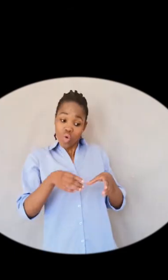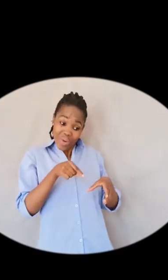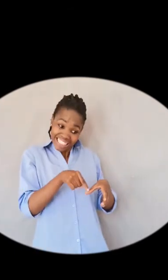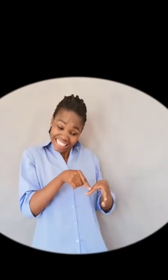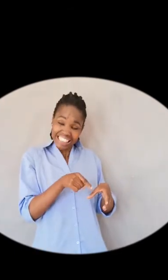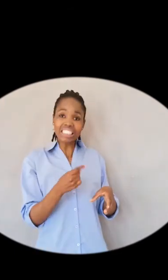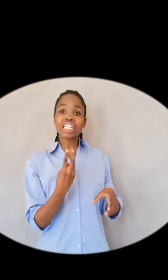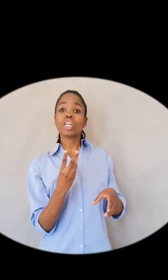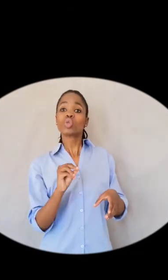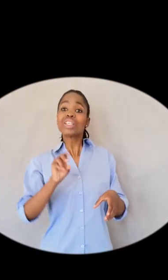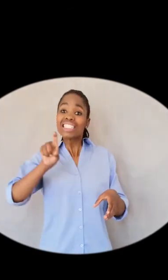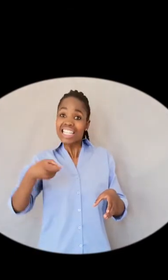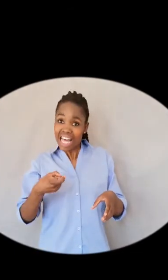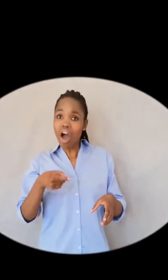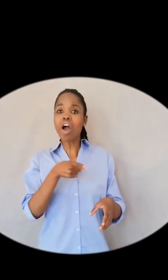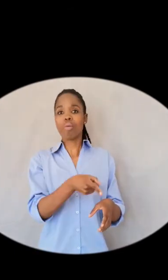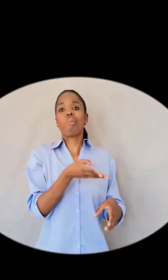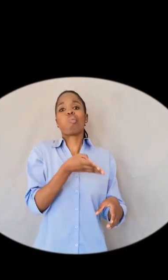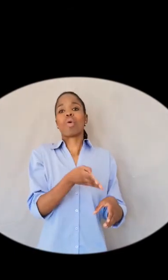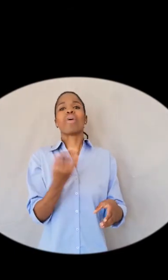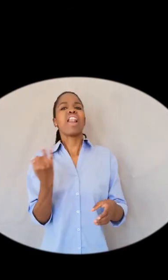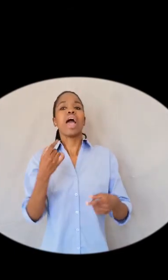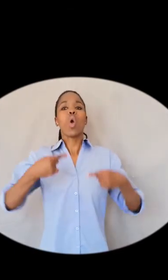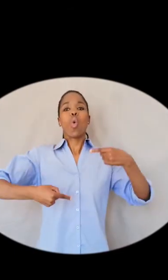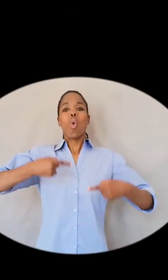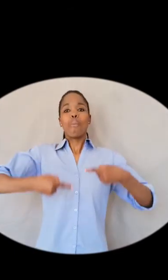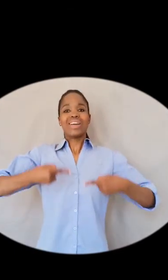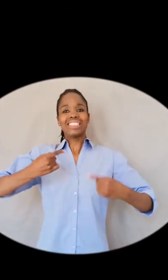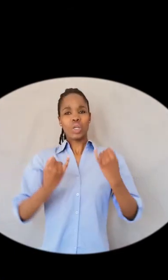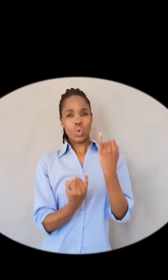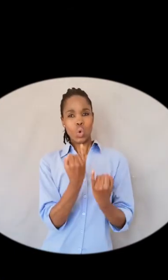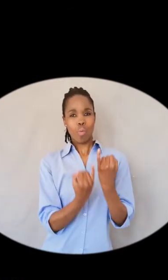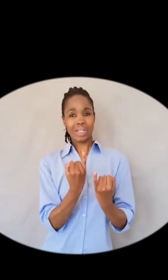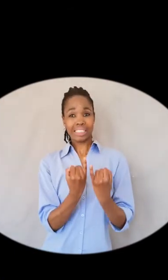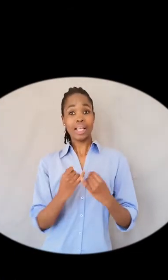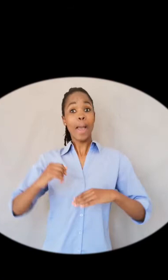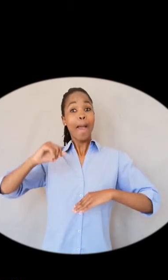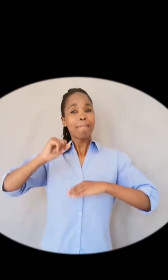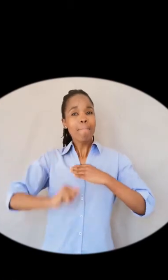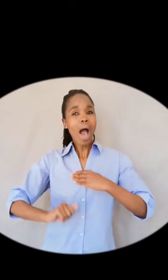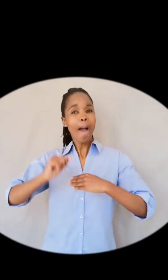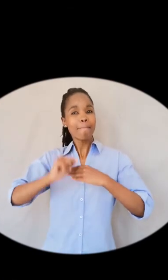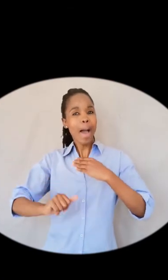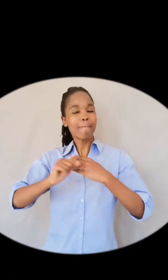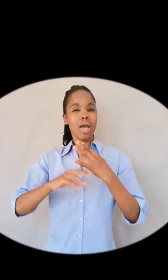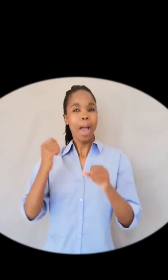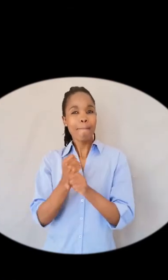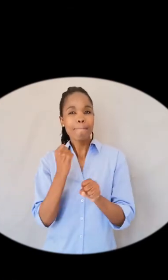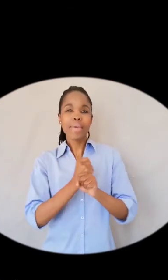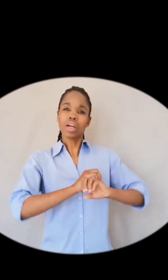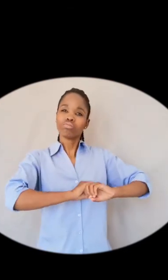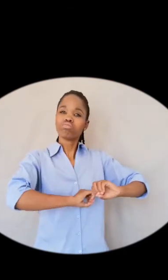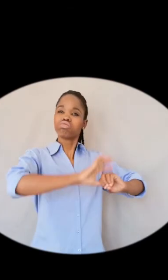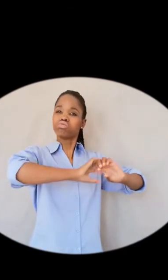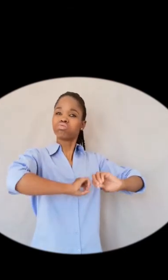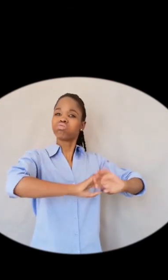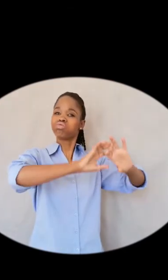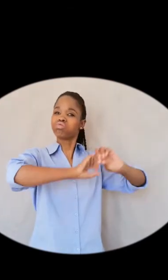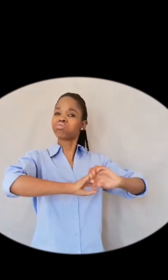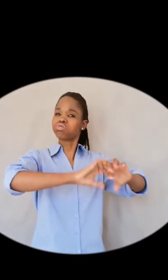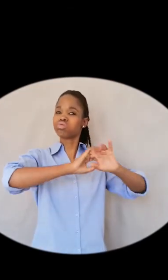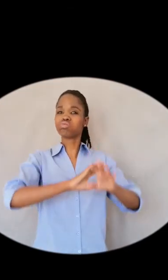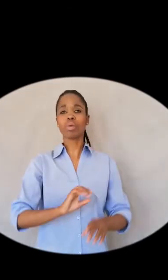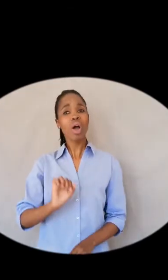20,000 audio files are going up per month, like what is different about what you're doing in terms of content, in terms of